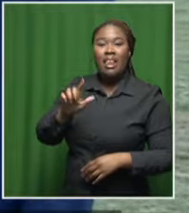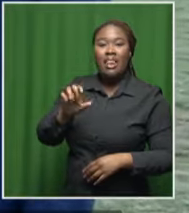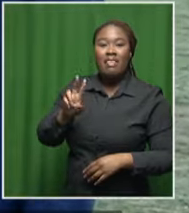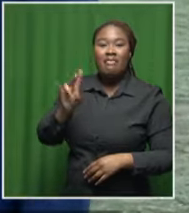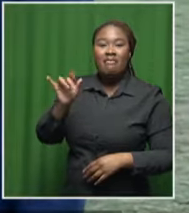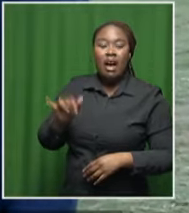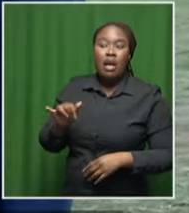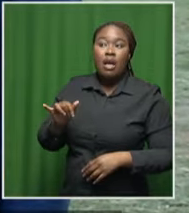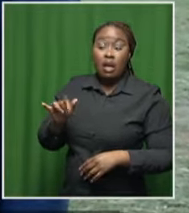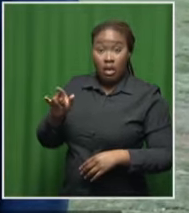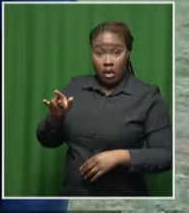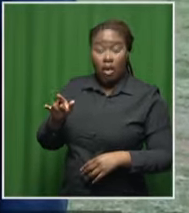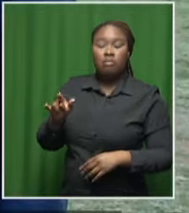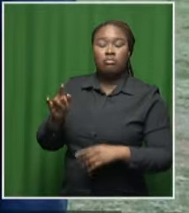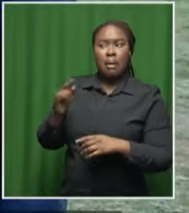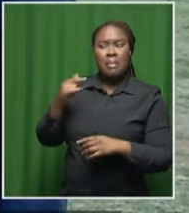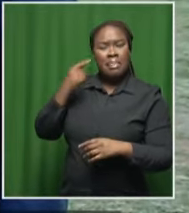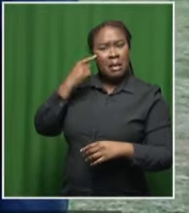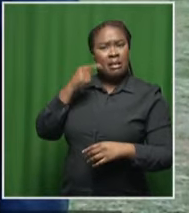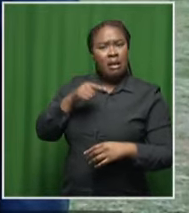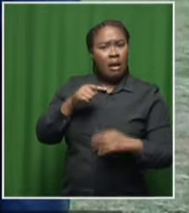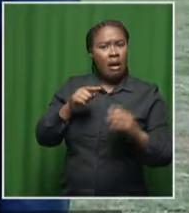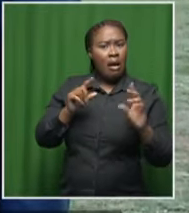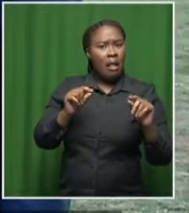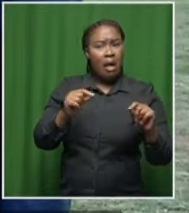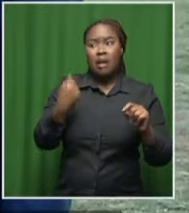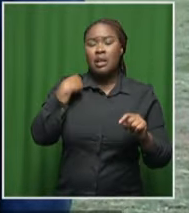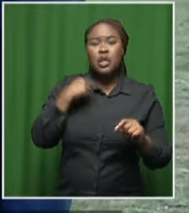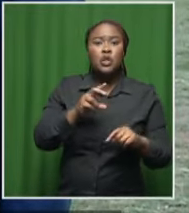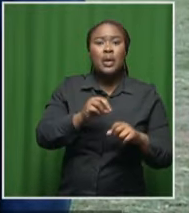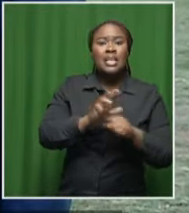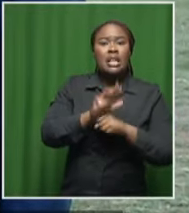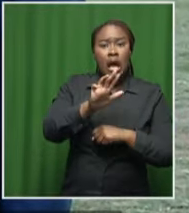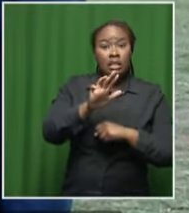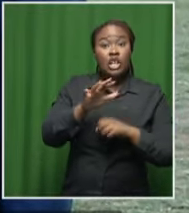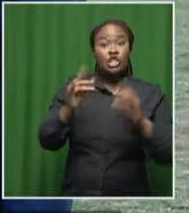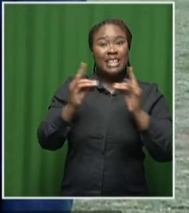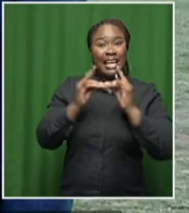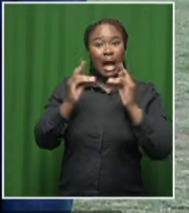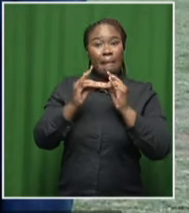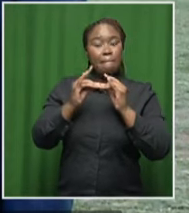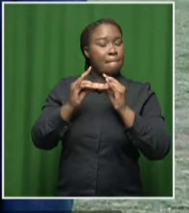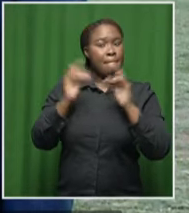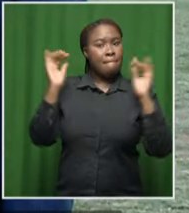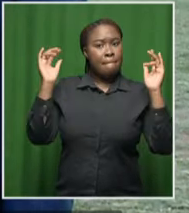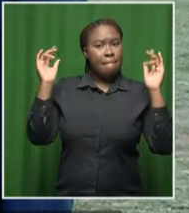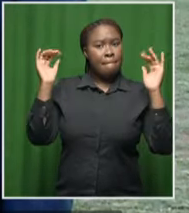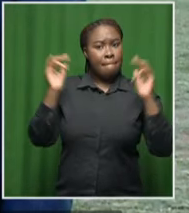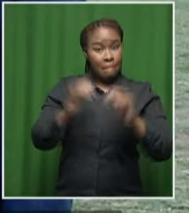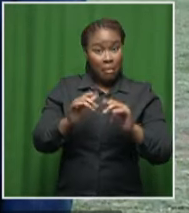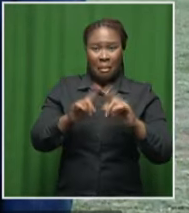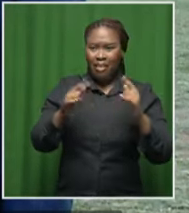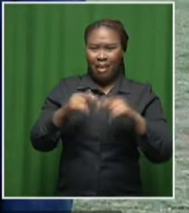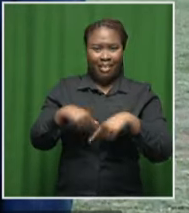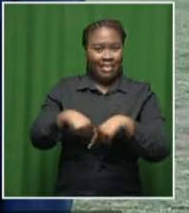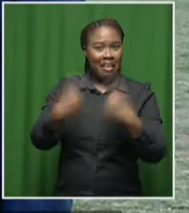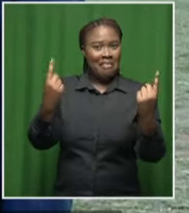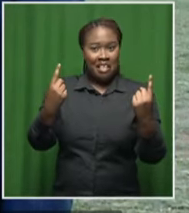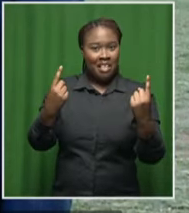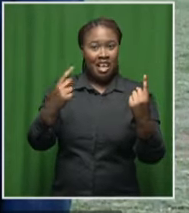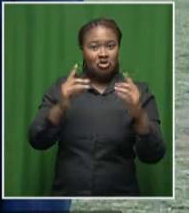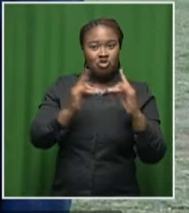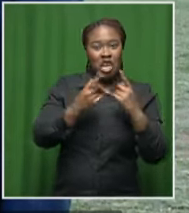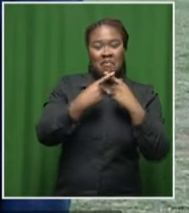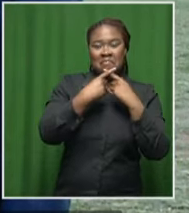DA opted not to go to a stadium like they did in 2019. They opted to come here at the lawns of the Union Buildings. And I